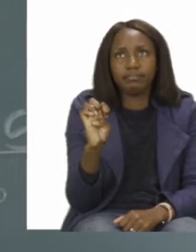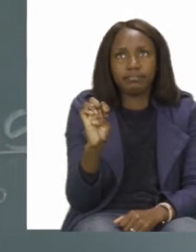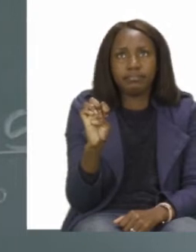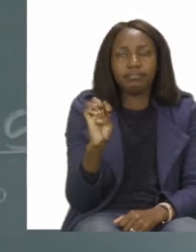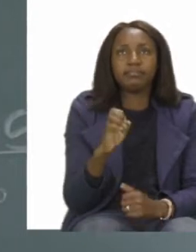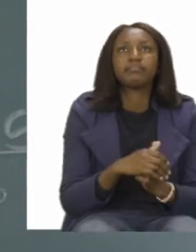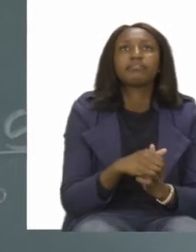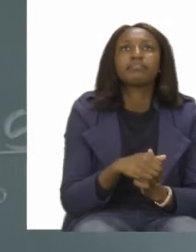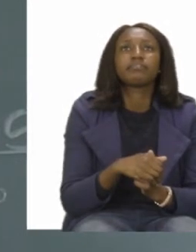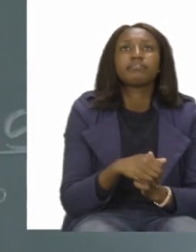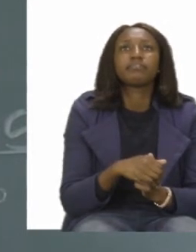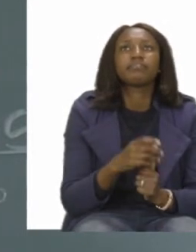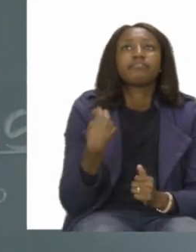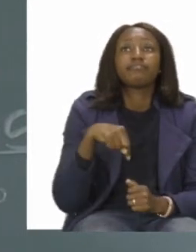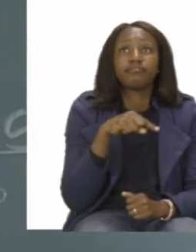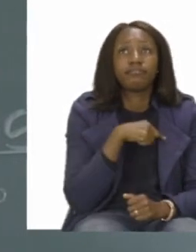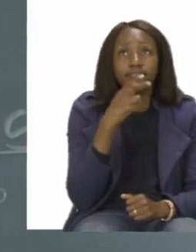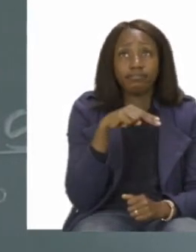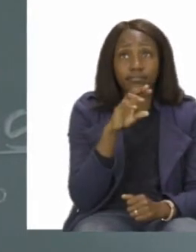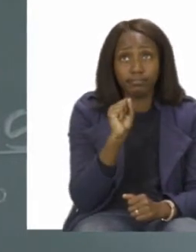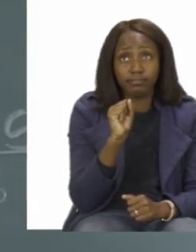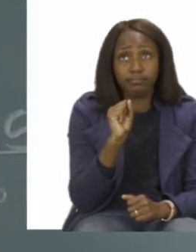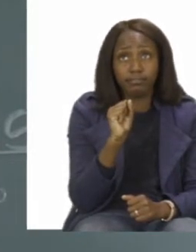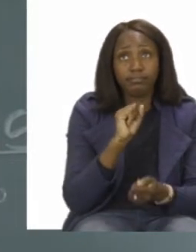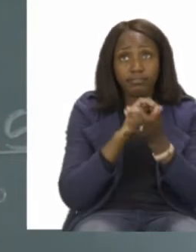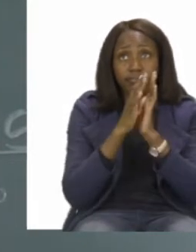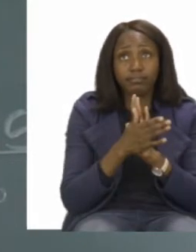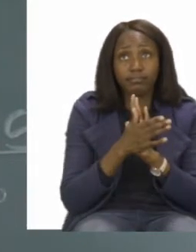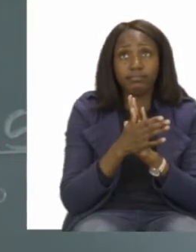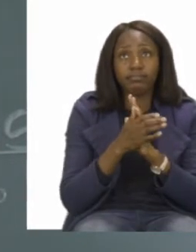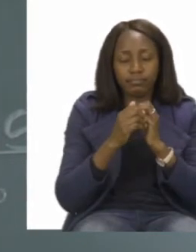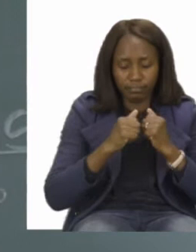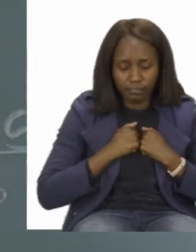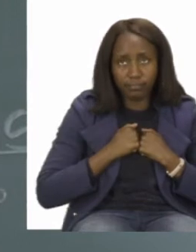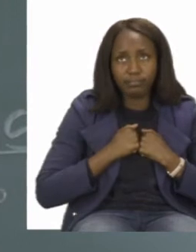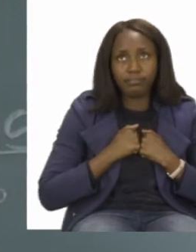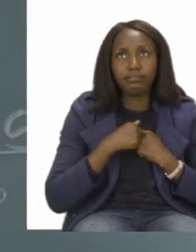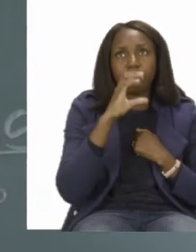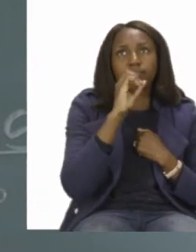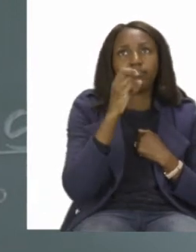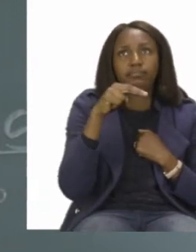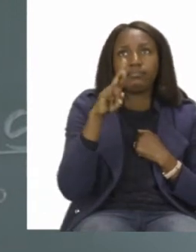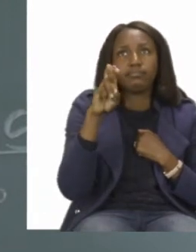mine. The word us will change to the word